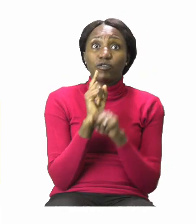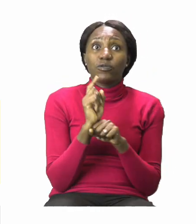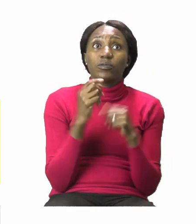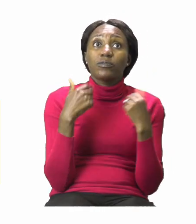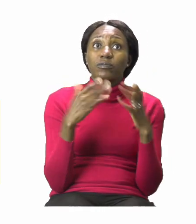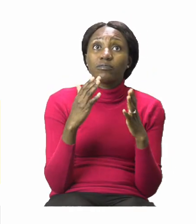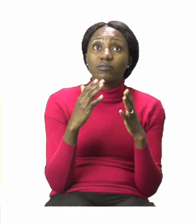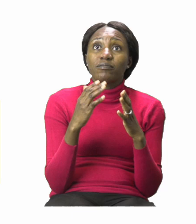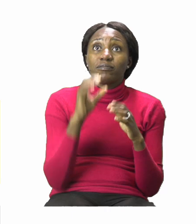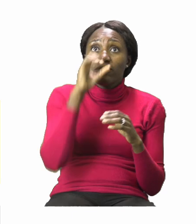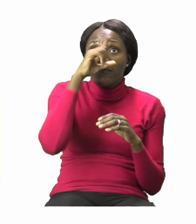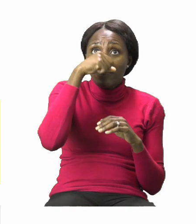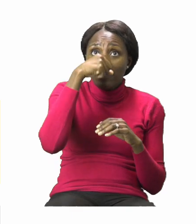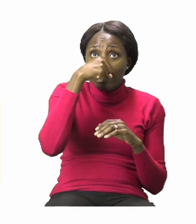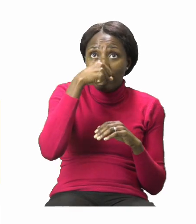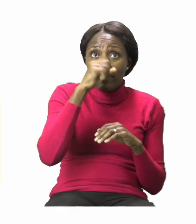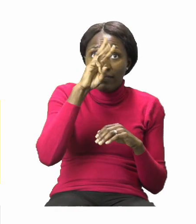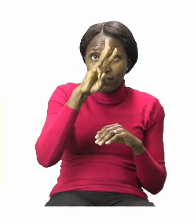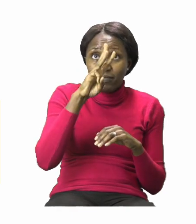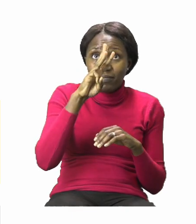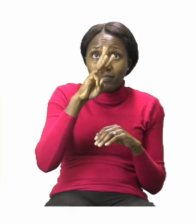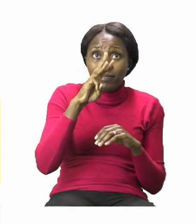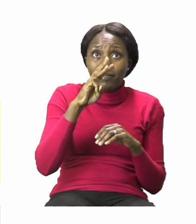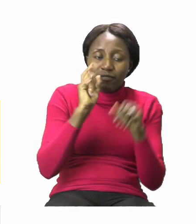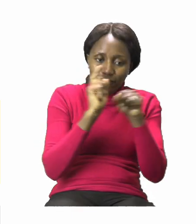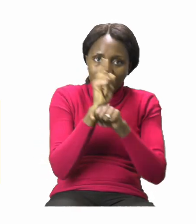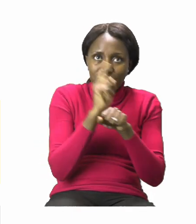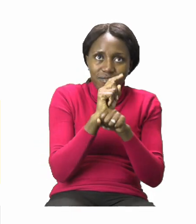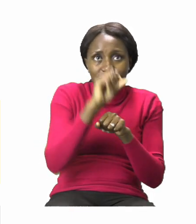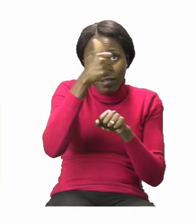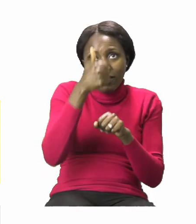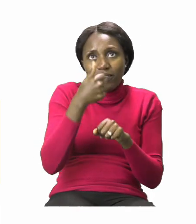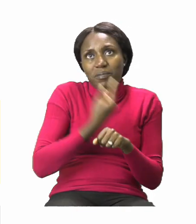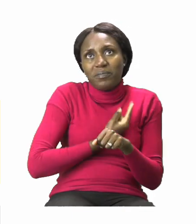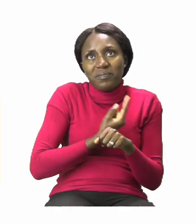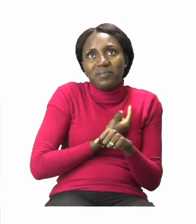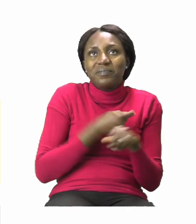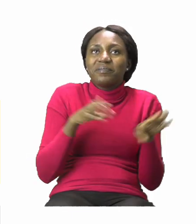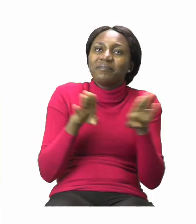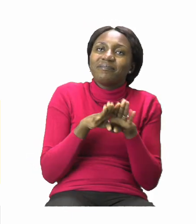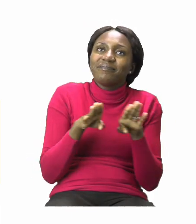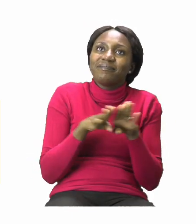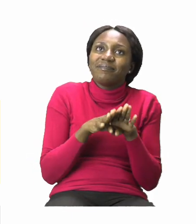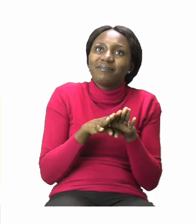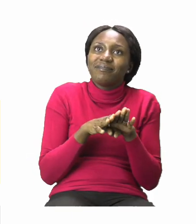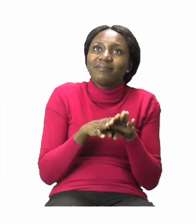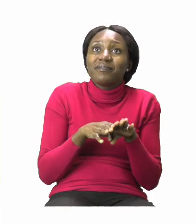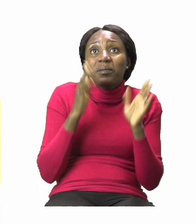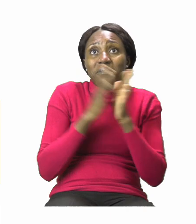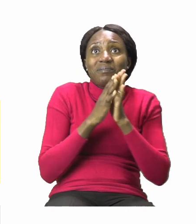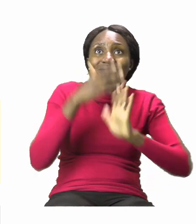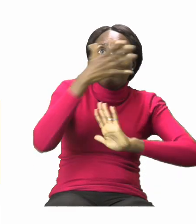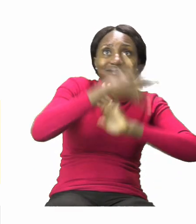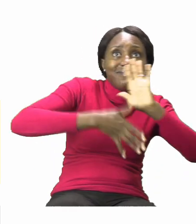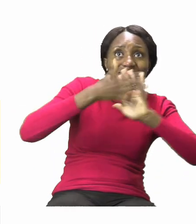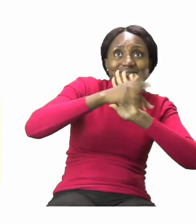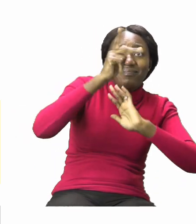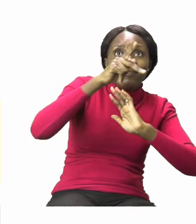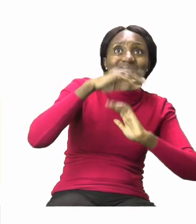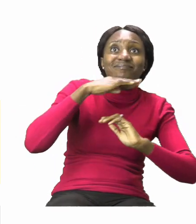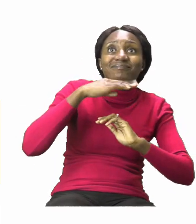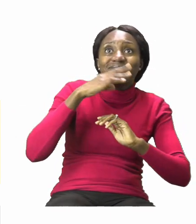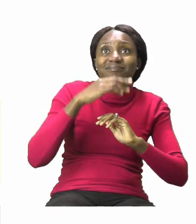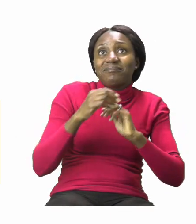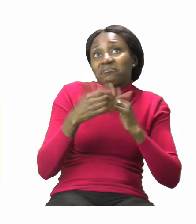together. Have fun with this one, and you can try and tell the story to a friend, to a